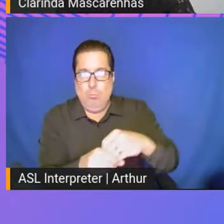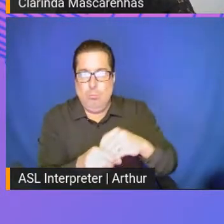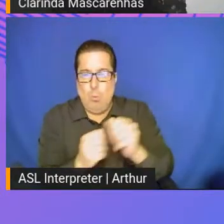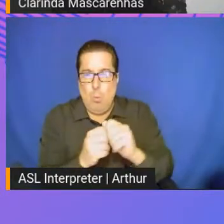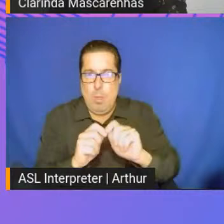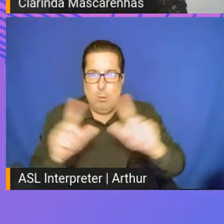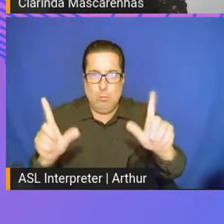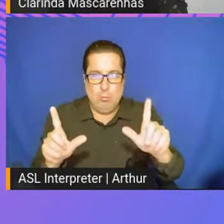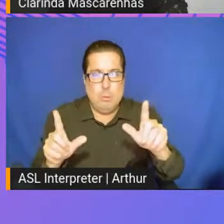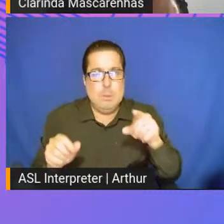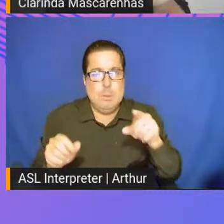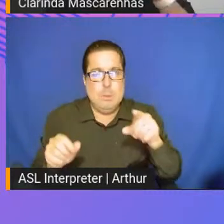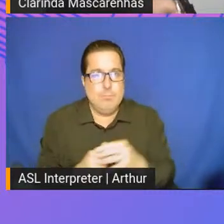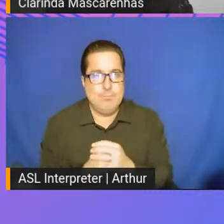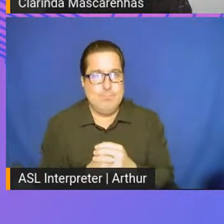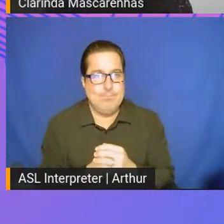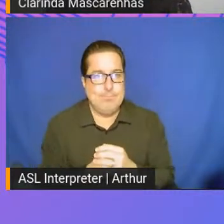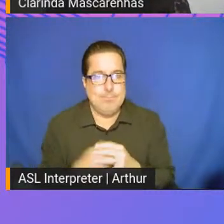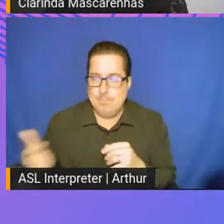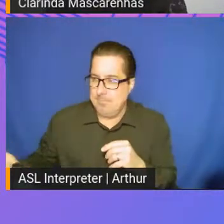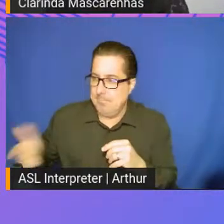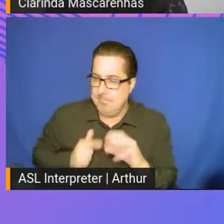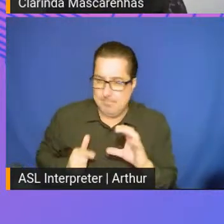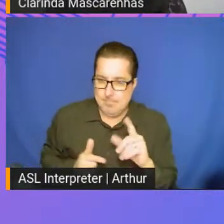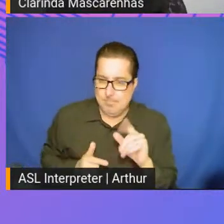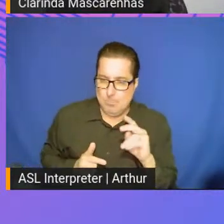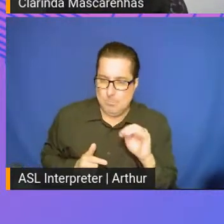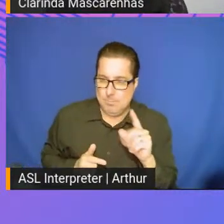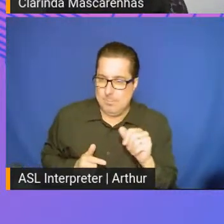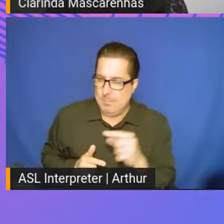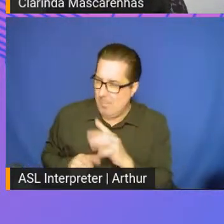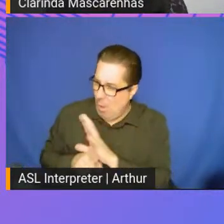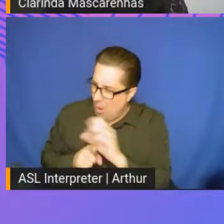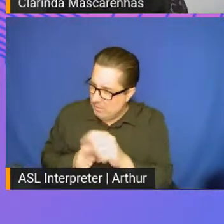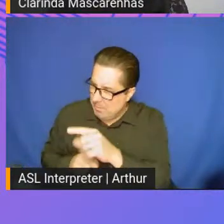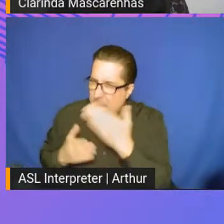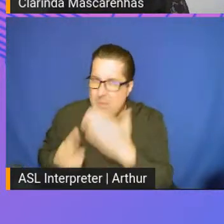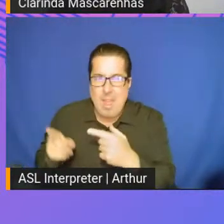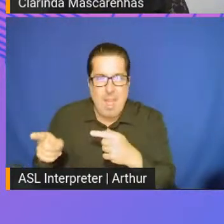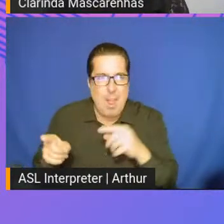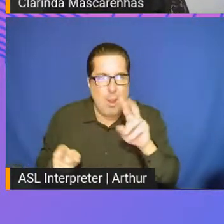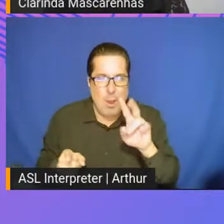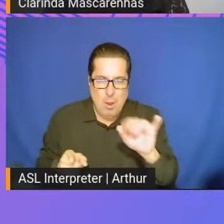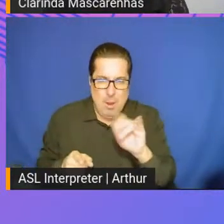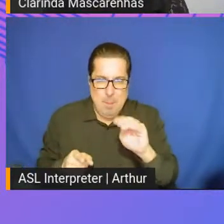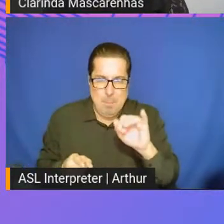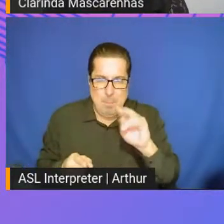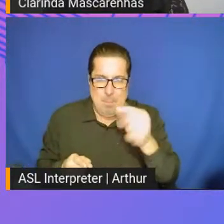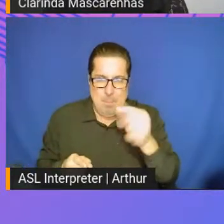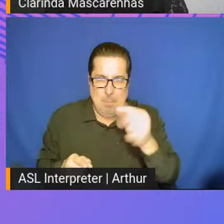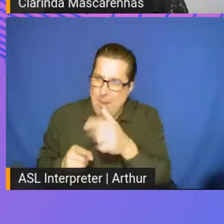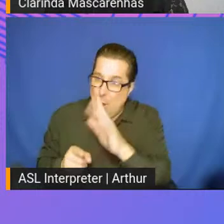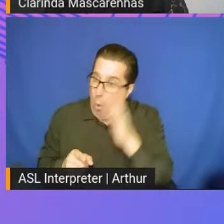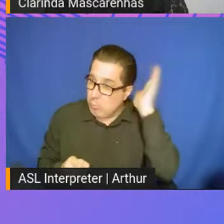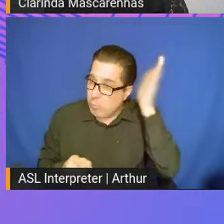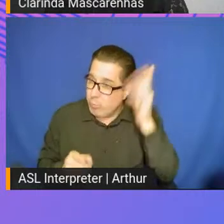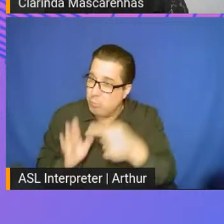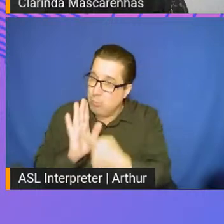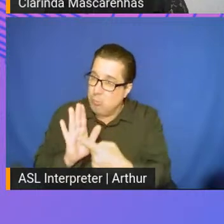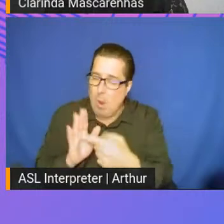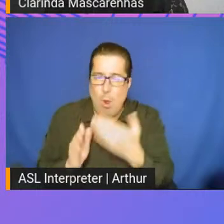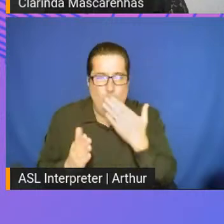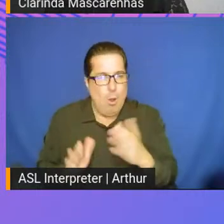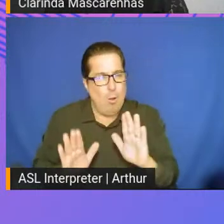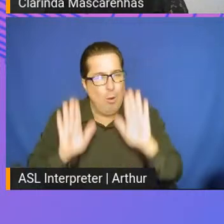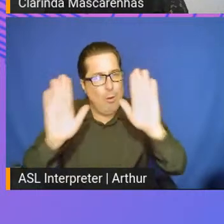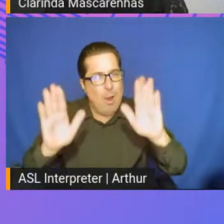Awesome. Thank you so much, Yiming, for that great demo. So I wanted to let you guys know, if you guys